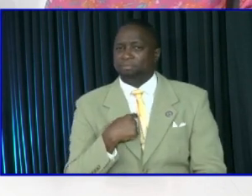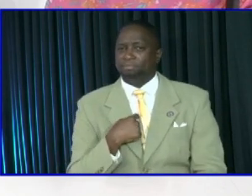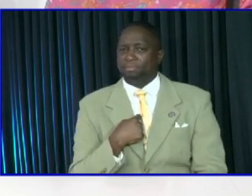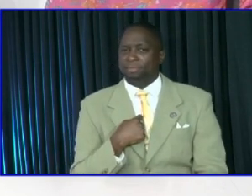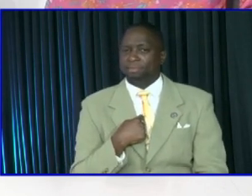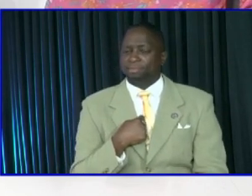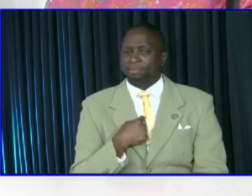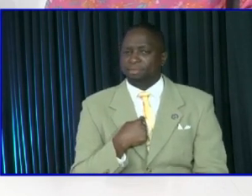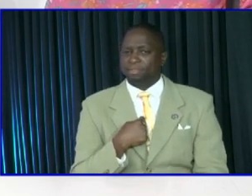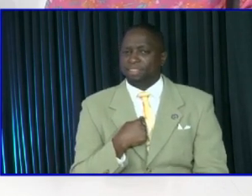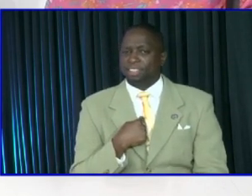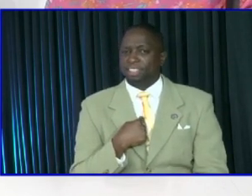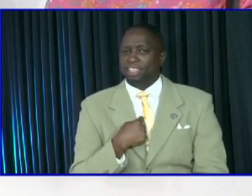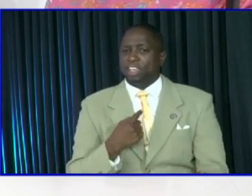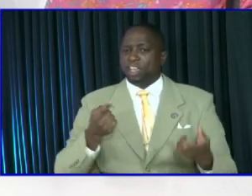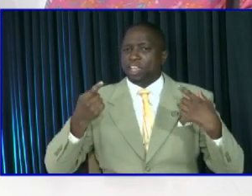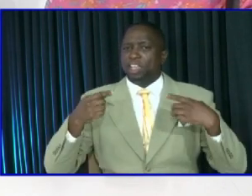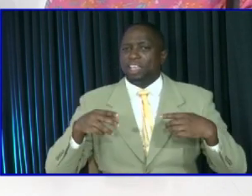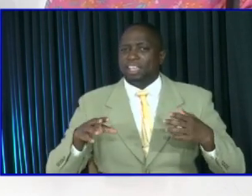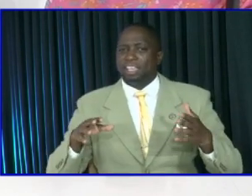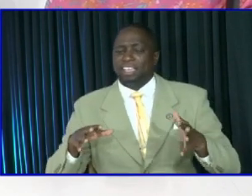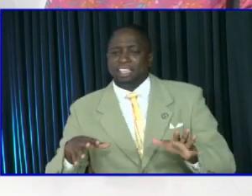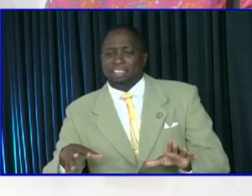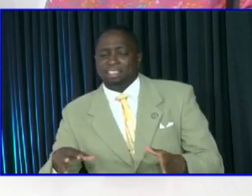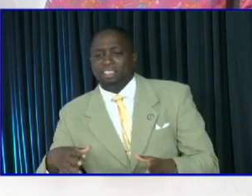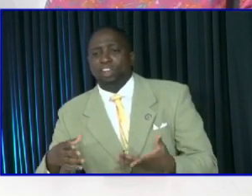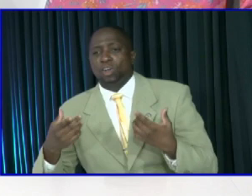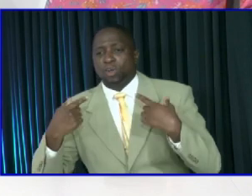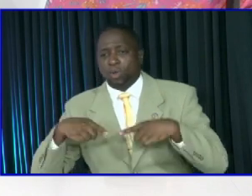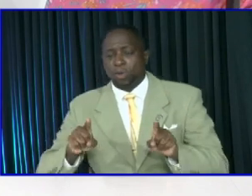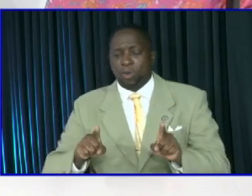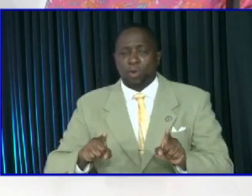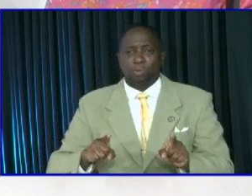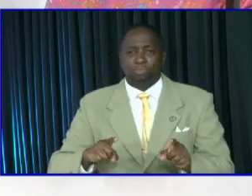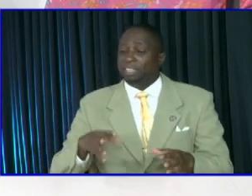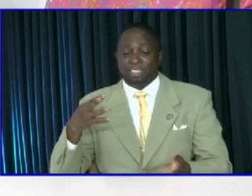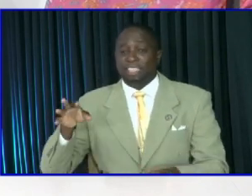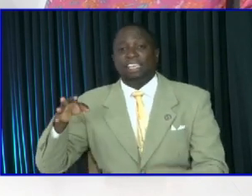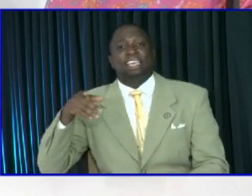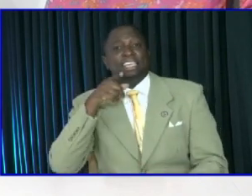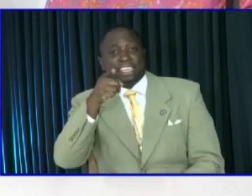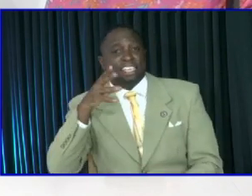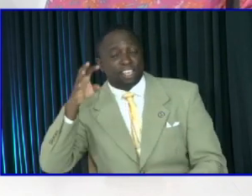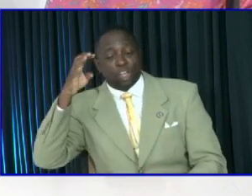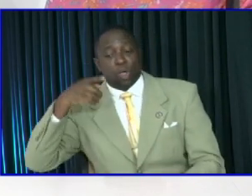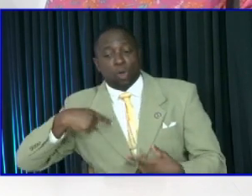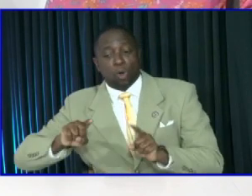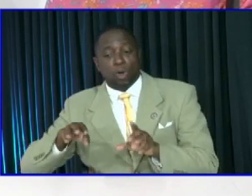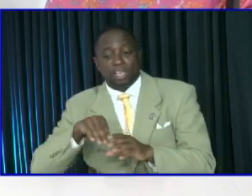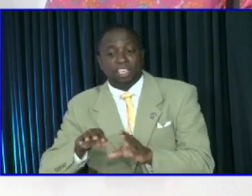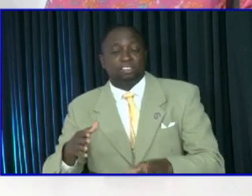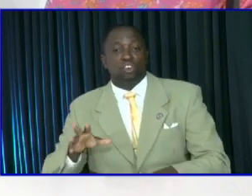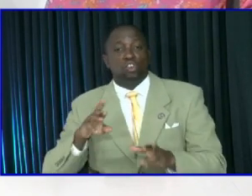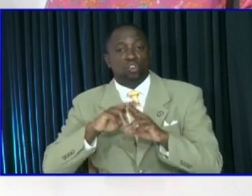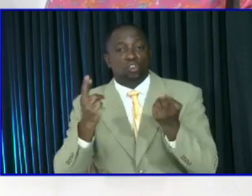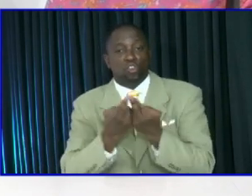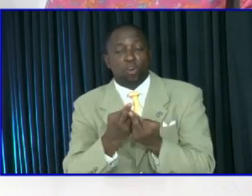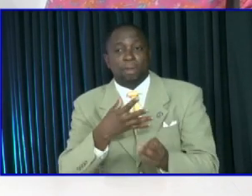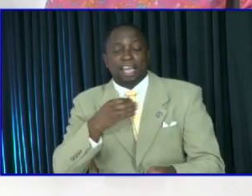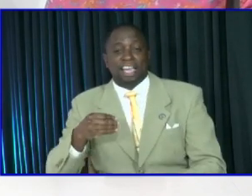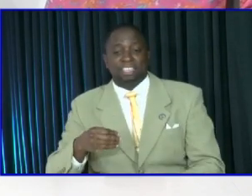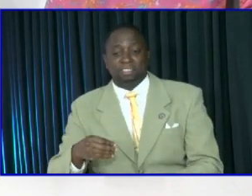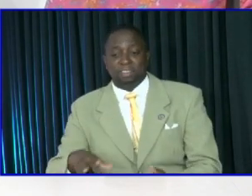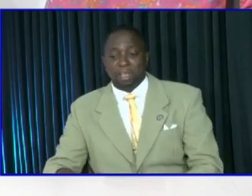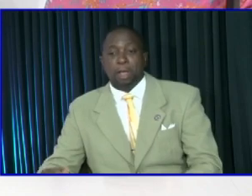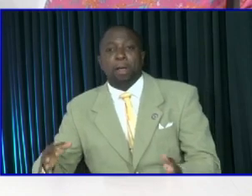into our marital bedroom and pack all my stuff and put them in the children's room. You're joking, right? I'm not